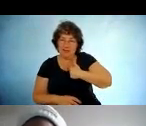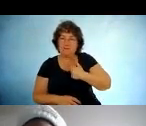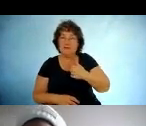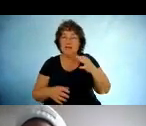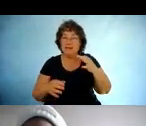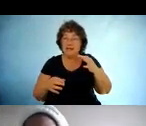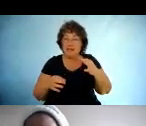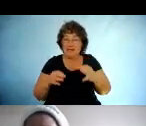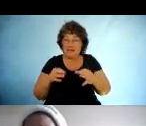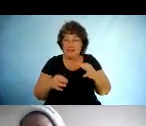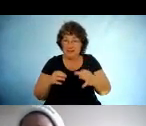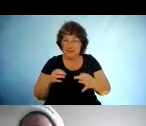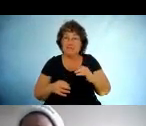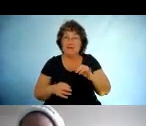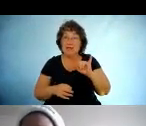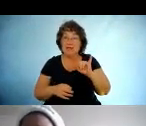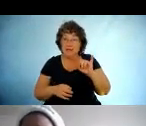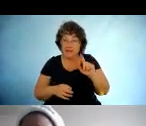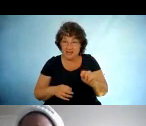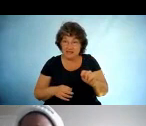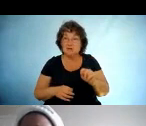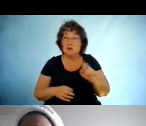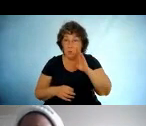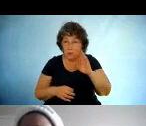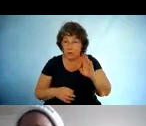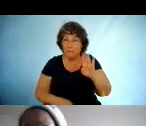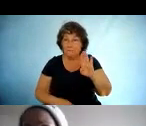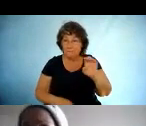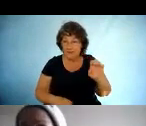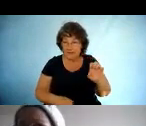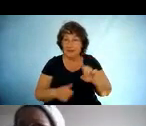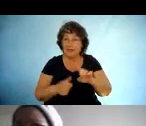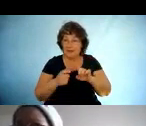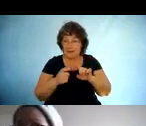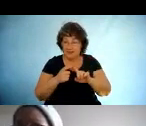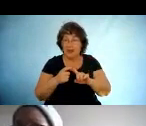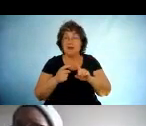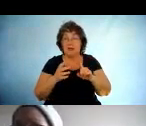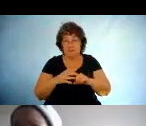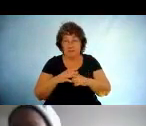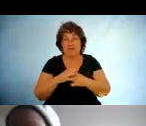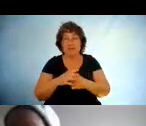day. Great. I love that. Kamisha, how about you?